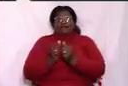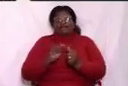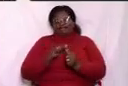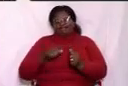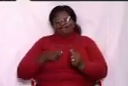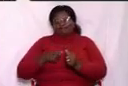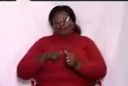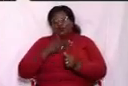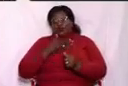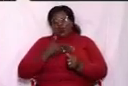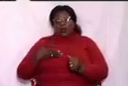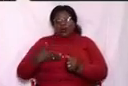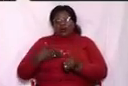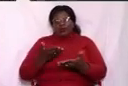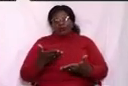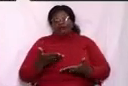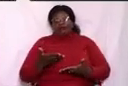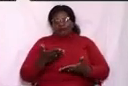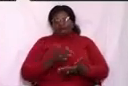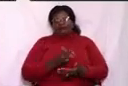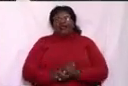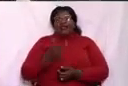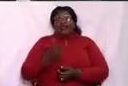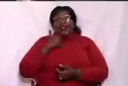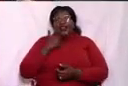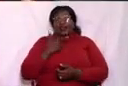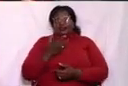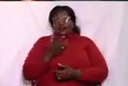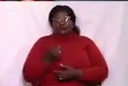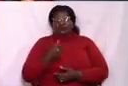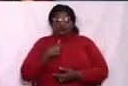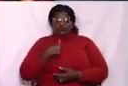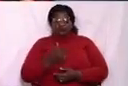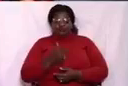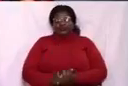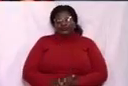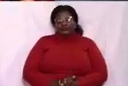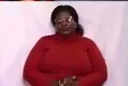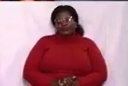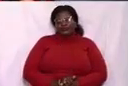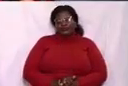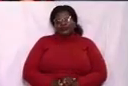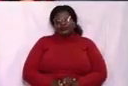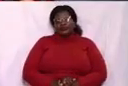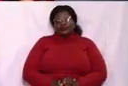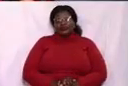show. Thank you so much for having me. All right.